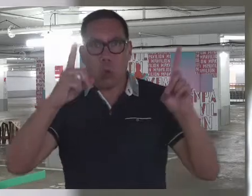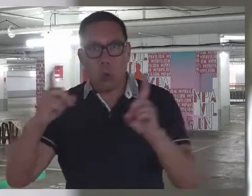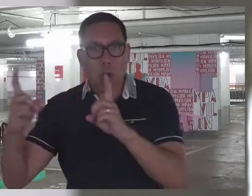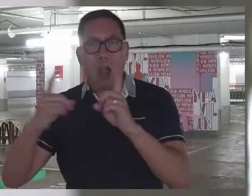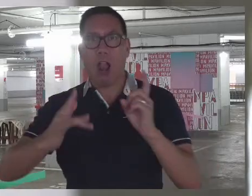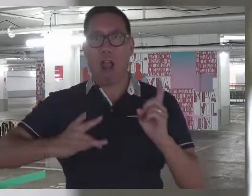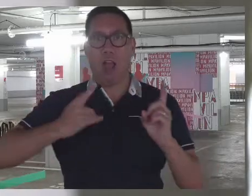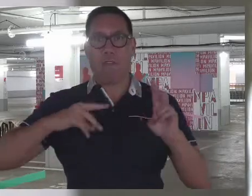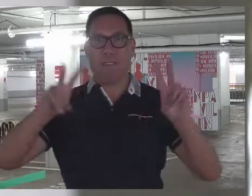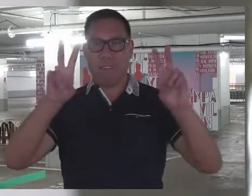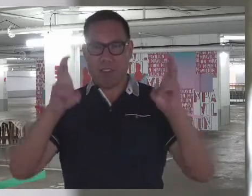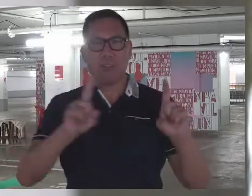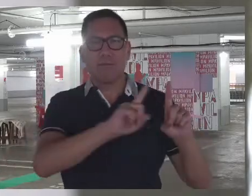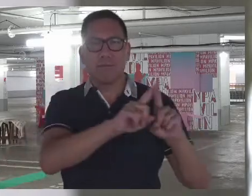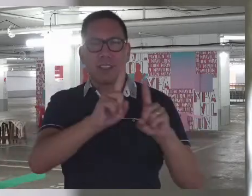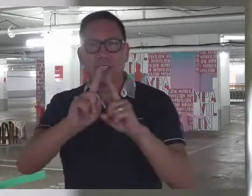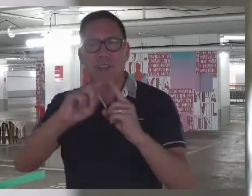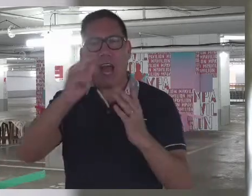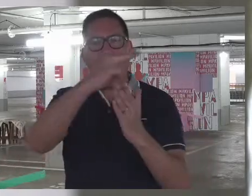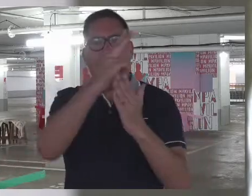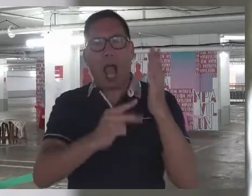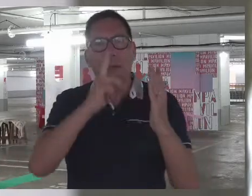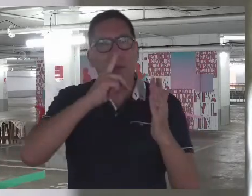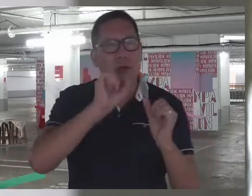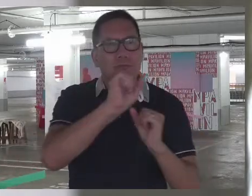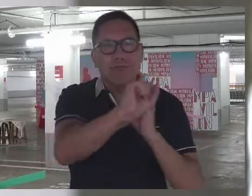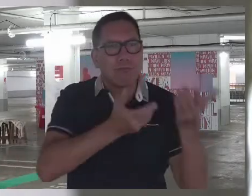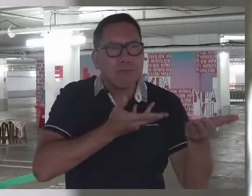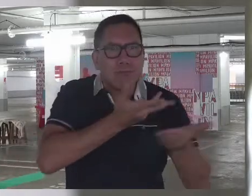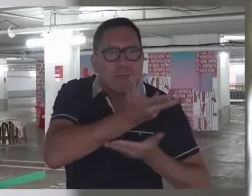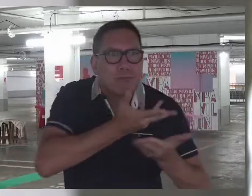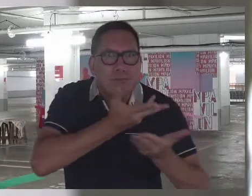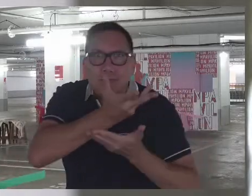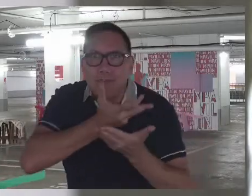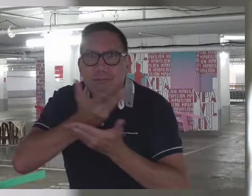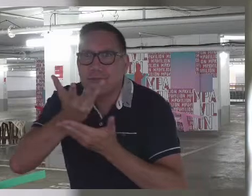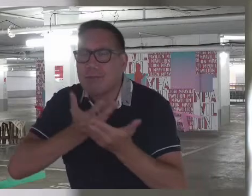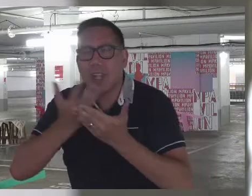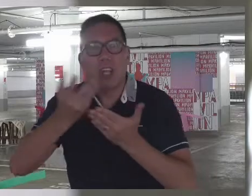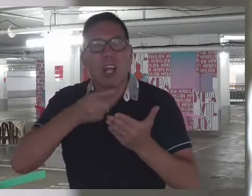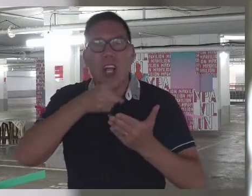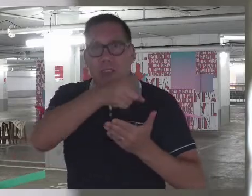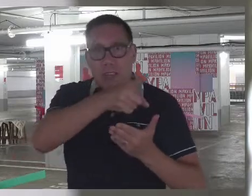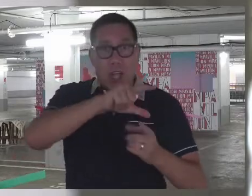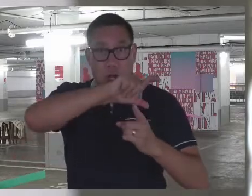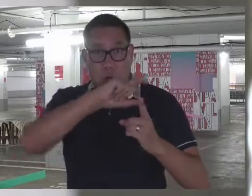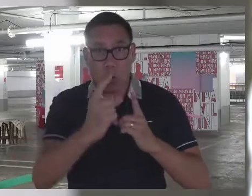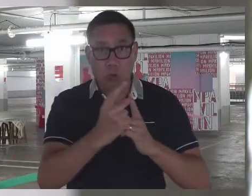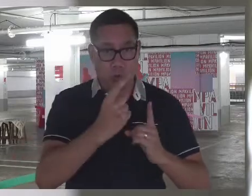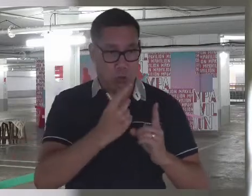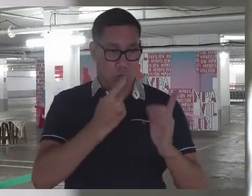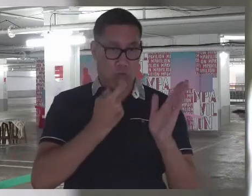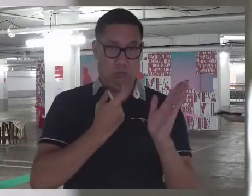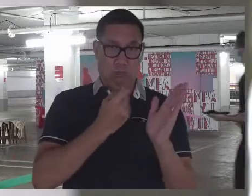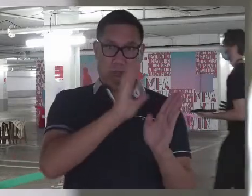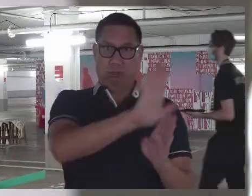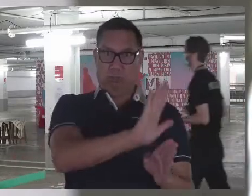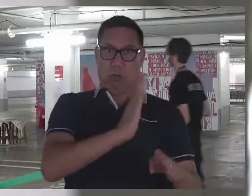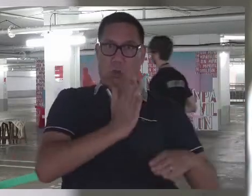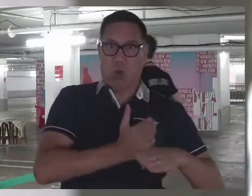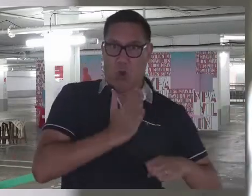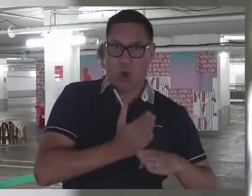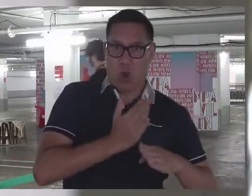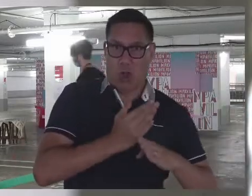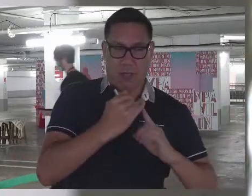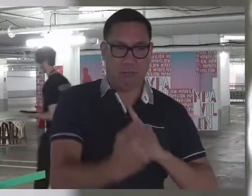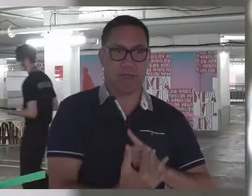series of artist conversations about the social and cultural role photography plays in our lives. And I'm delighted to be